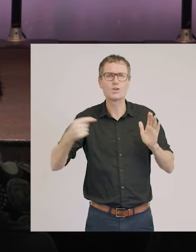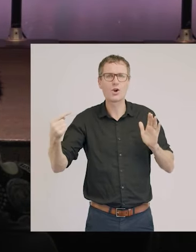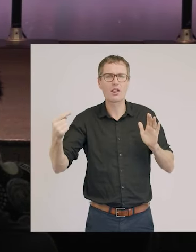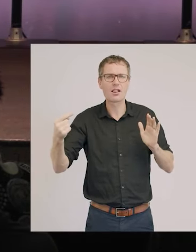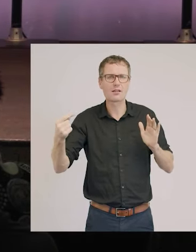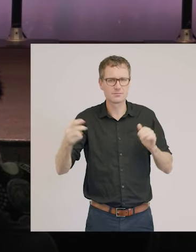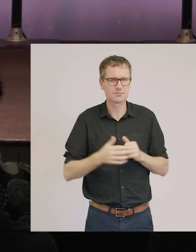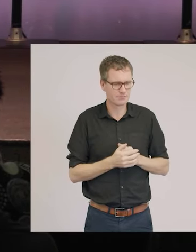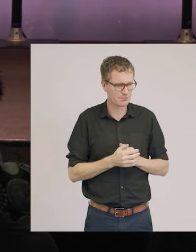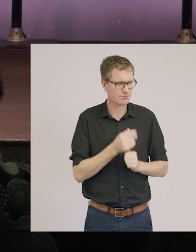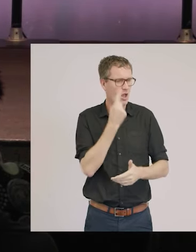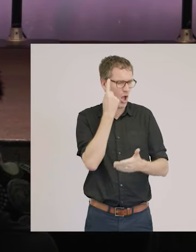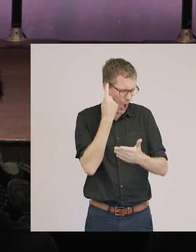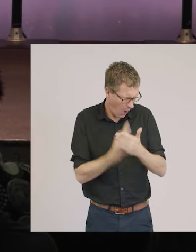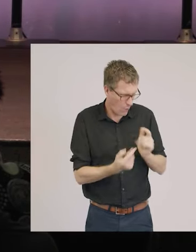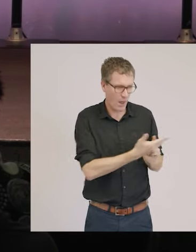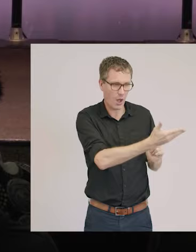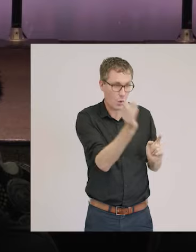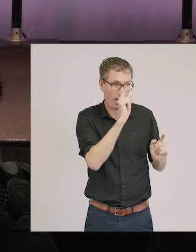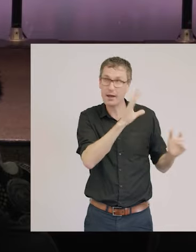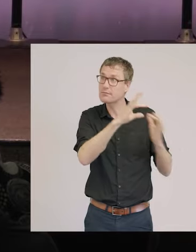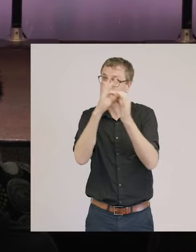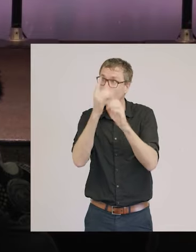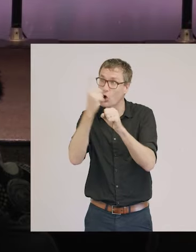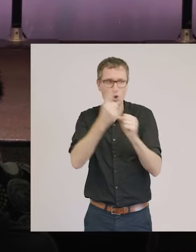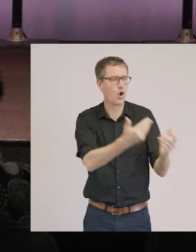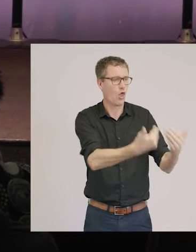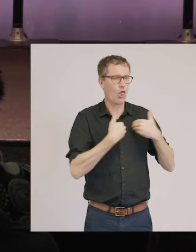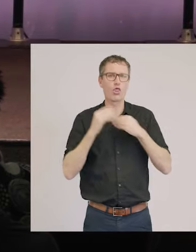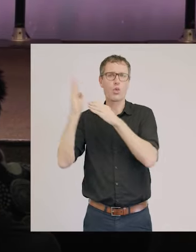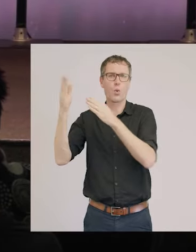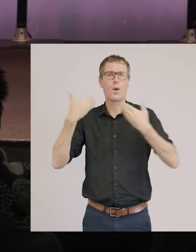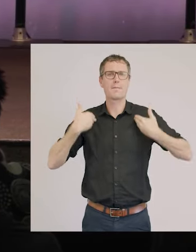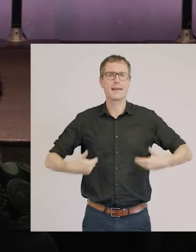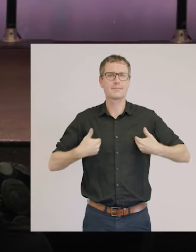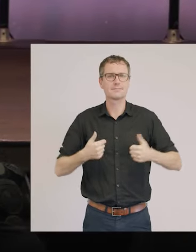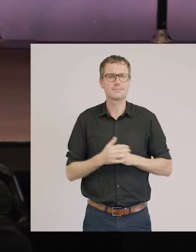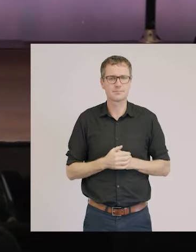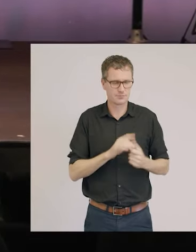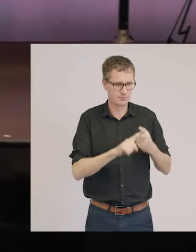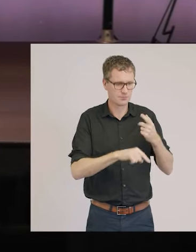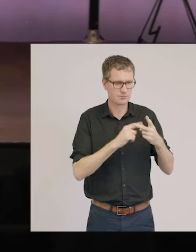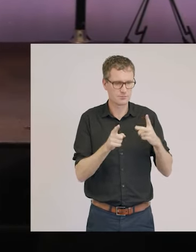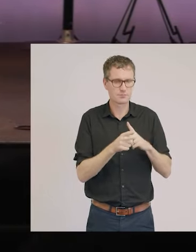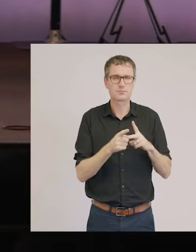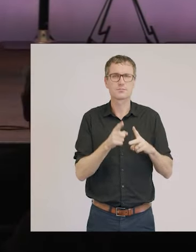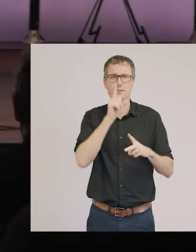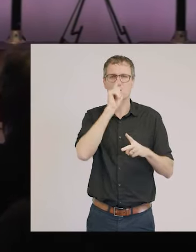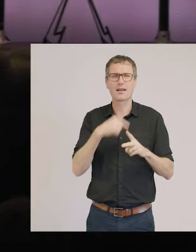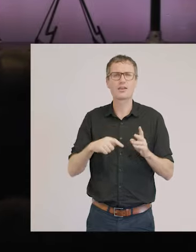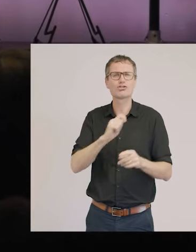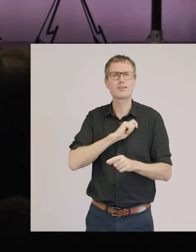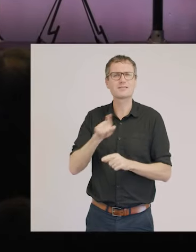I alone give eternal life. No one gets to God through me. So that's one thing, it's Jesus. The second thing is